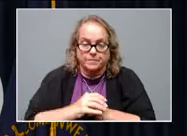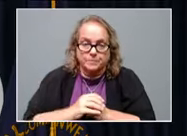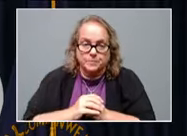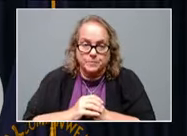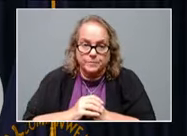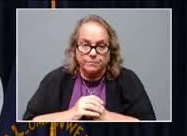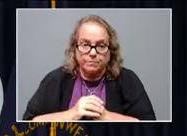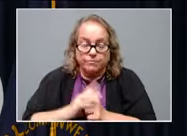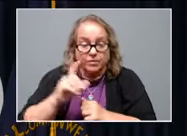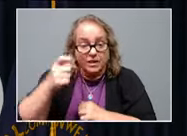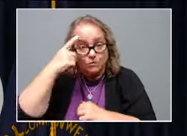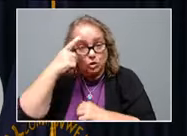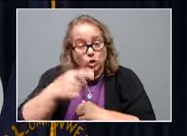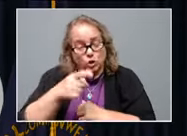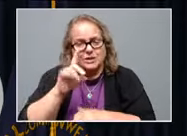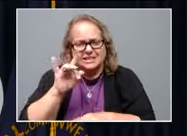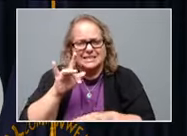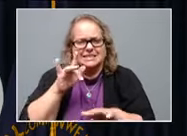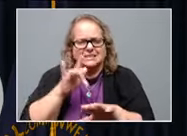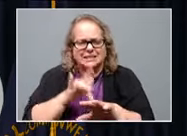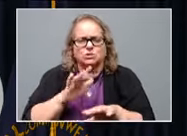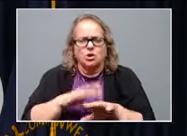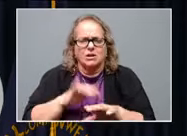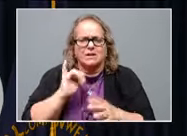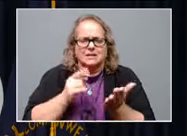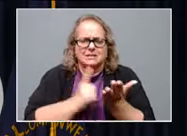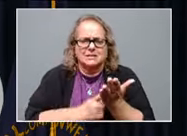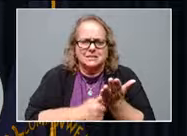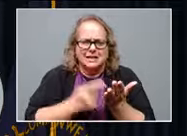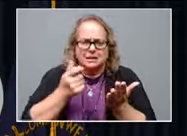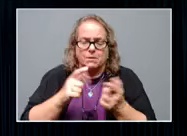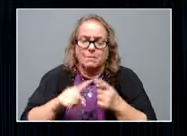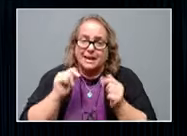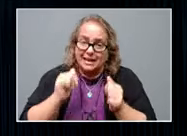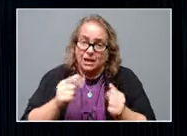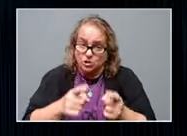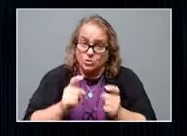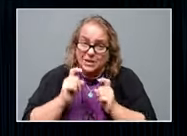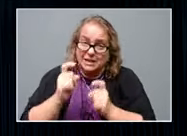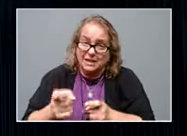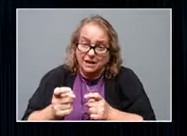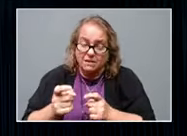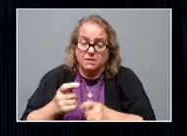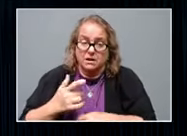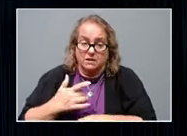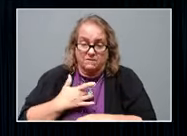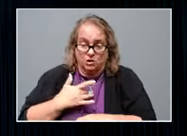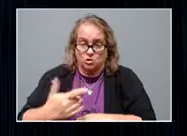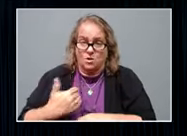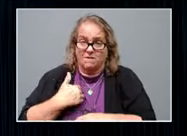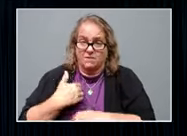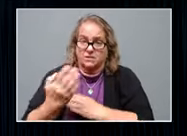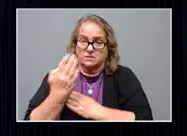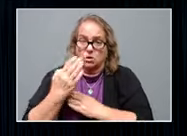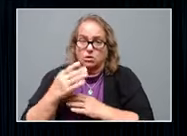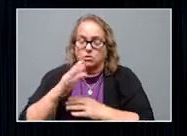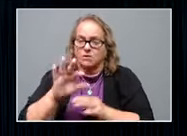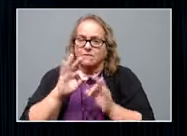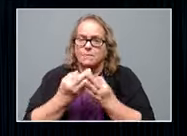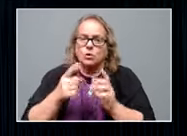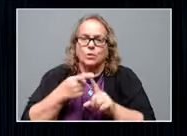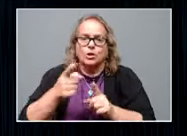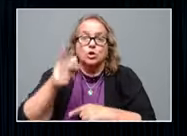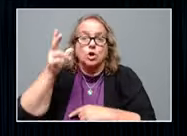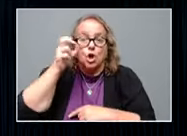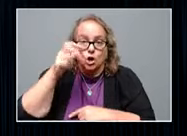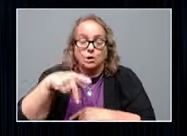Governor, you touched on this briefly, but can you give kind of the feeling you had this morning in your family when you heard the Pfizer news?